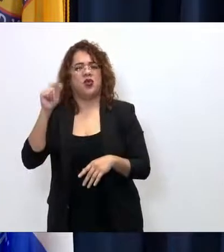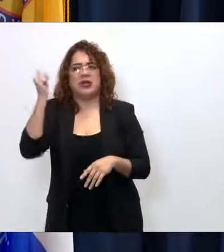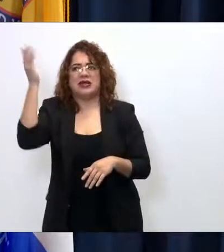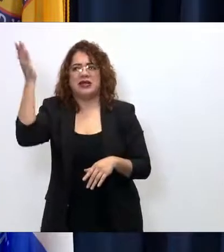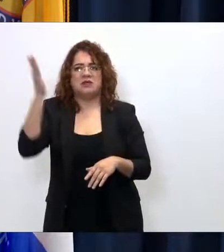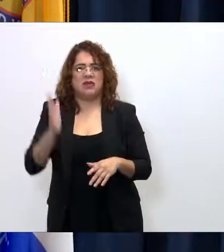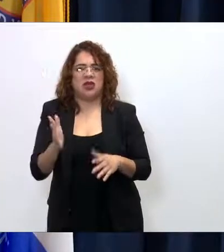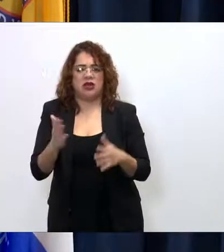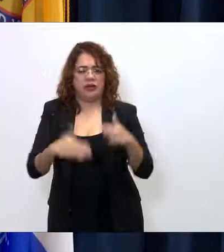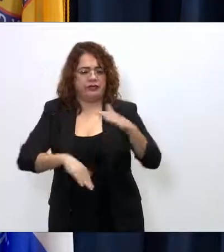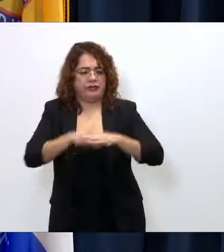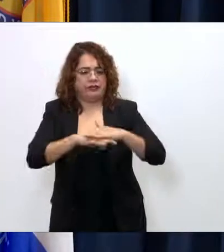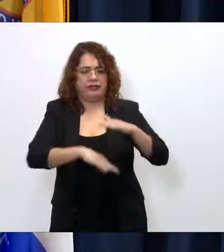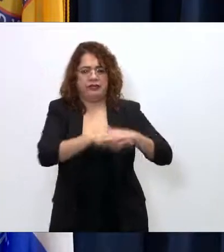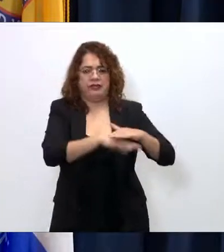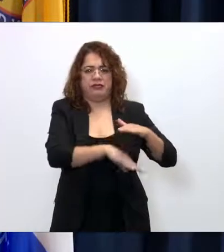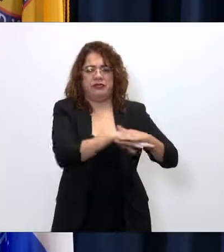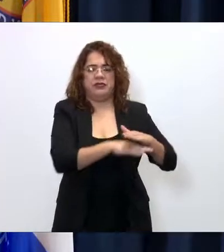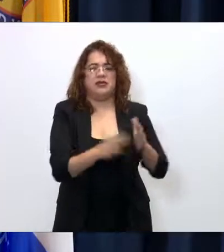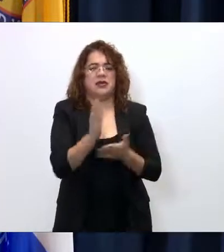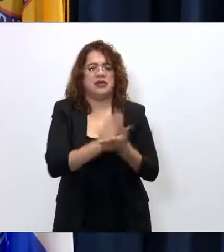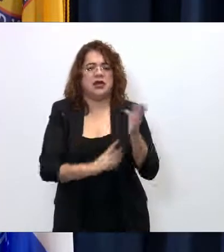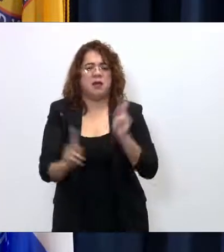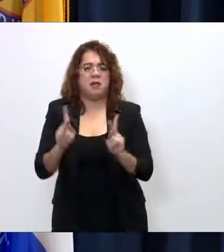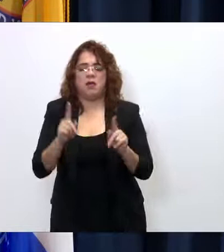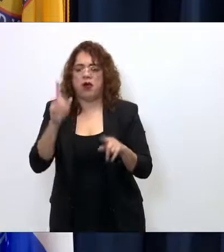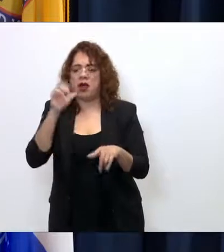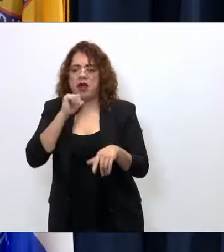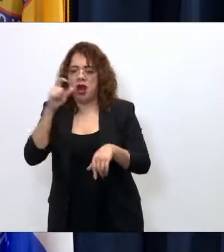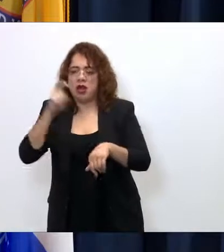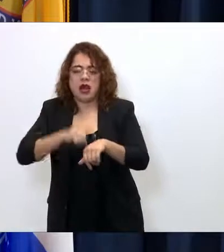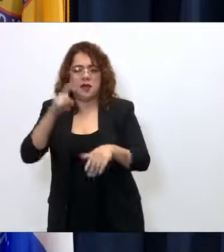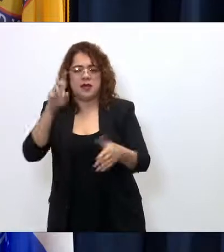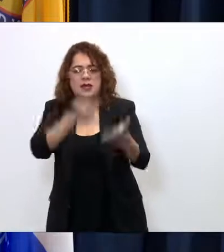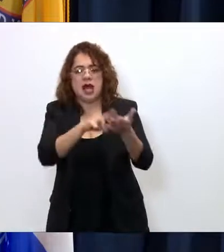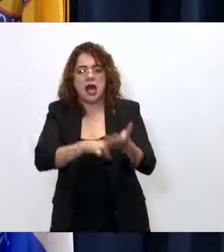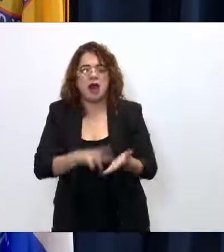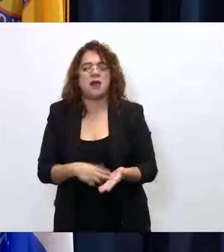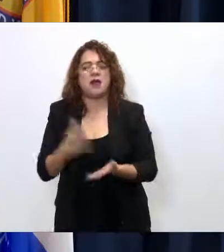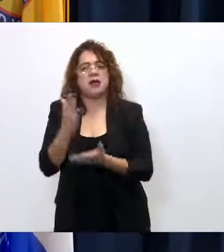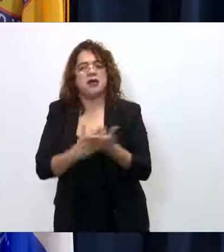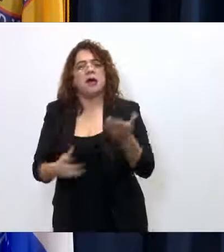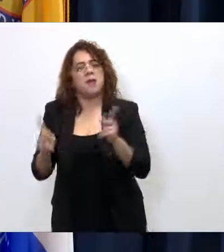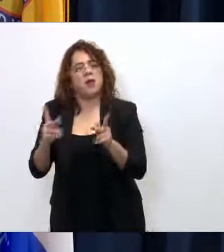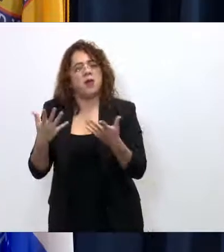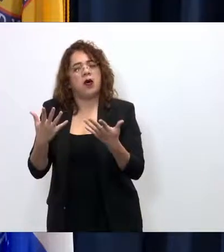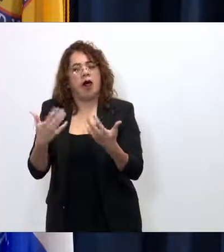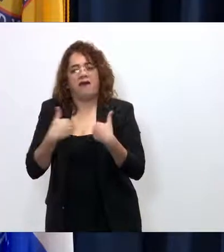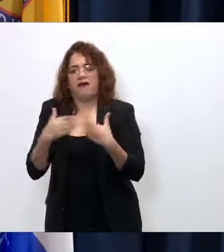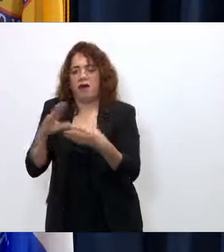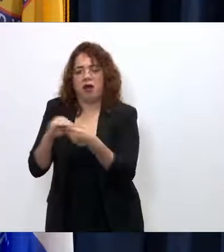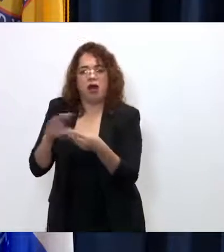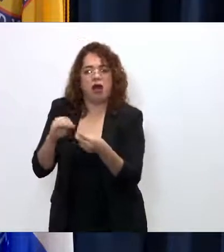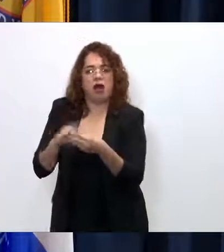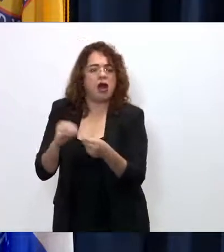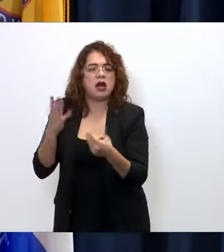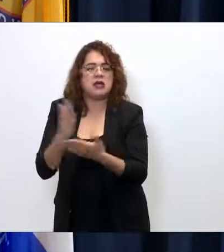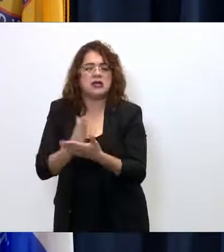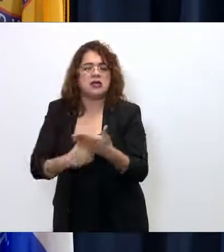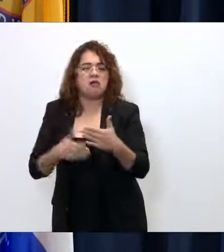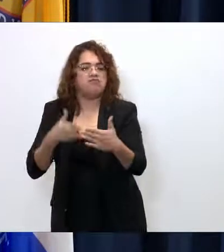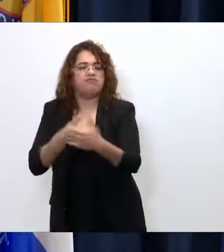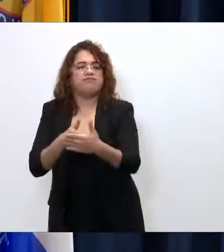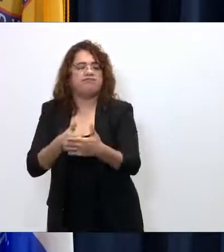now. Some people were not able to sign up in time. We know there were people who wanted to comment, some of whom were opposed to